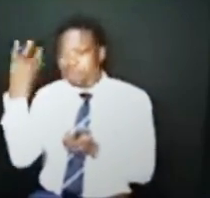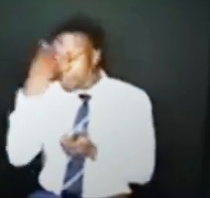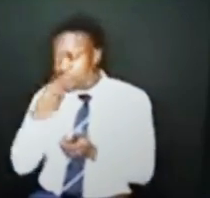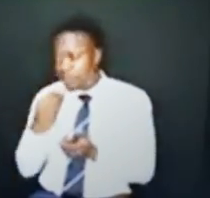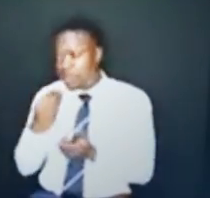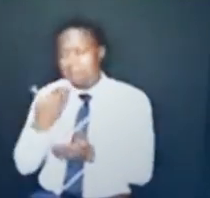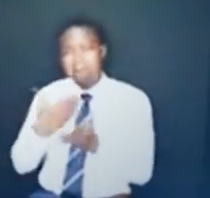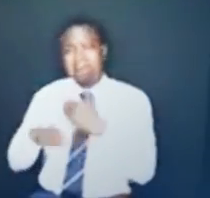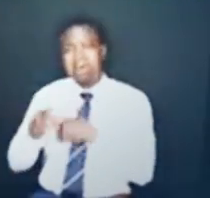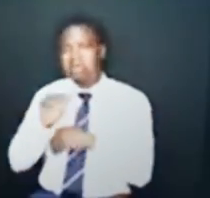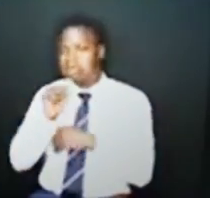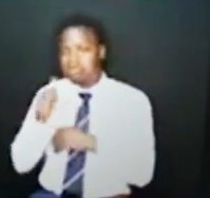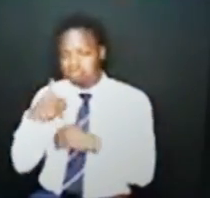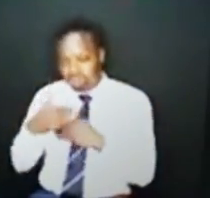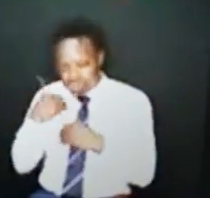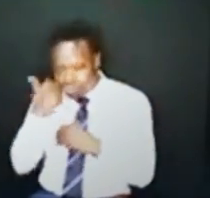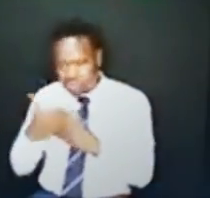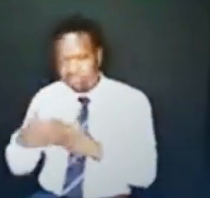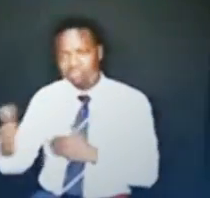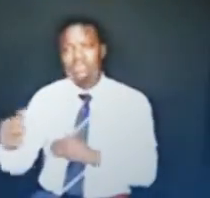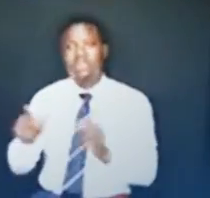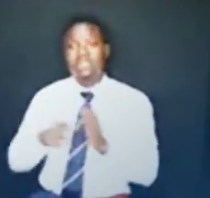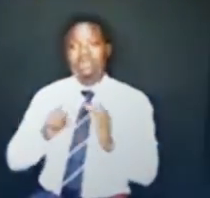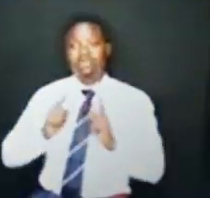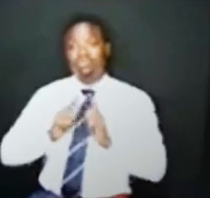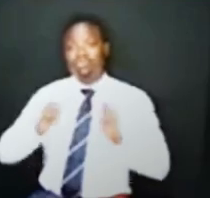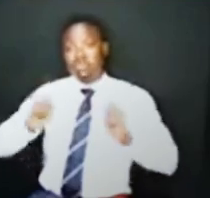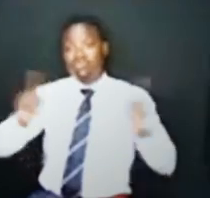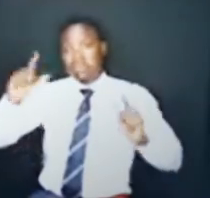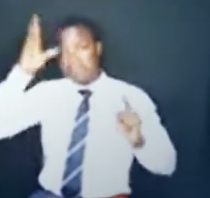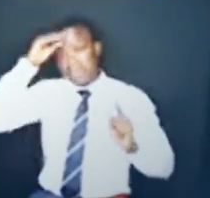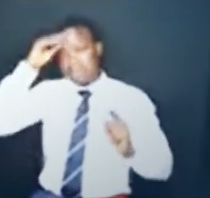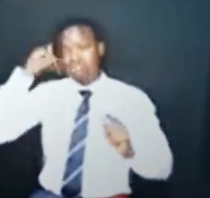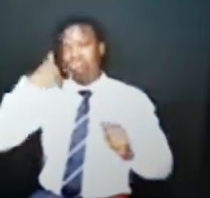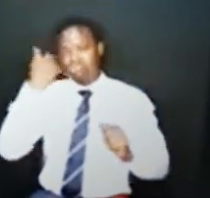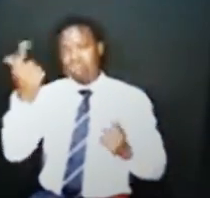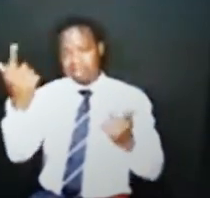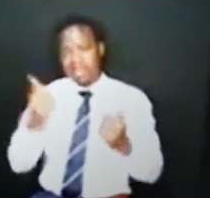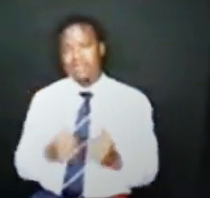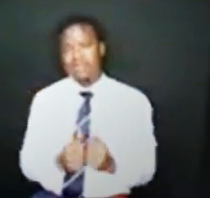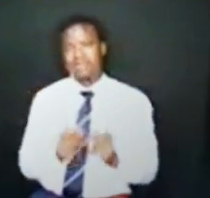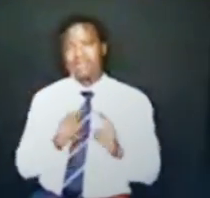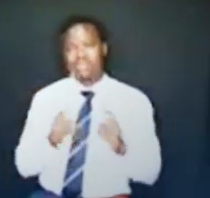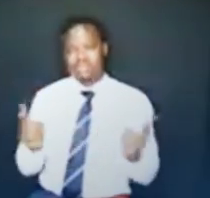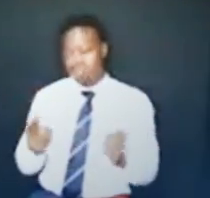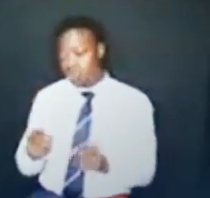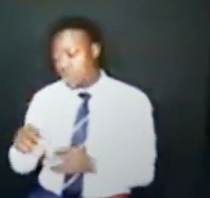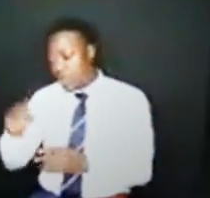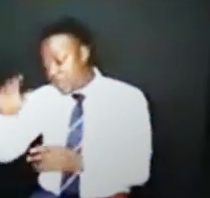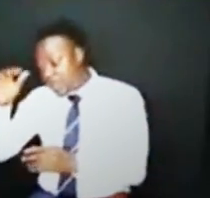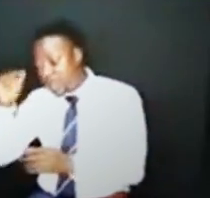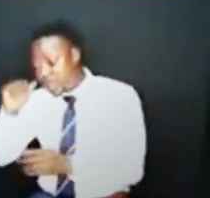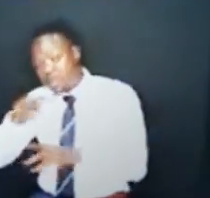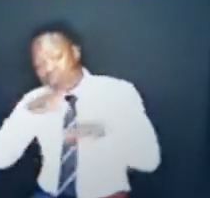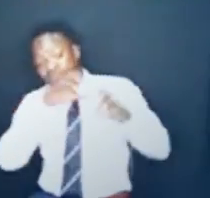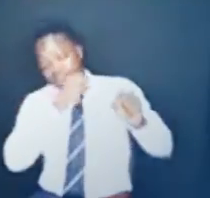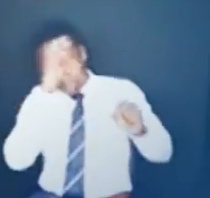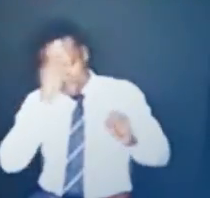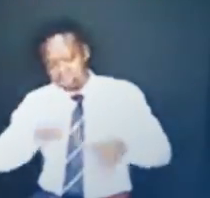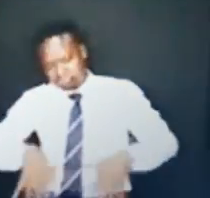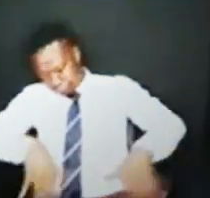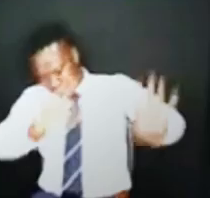the great men are yet on their way. So let her have that